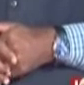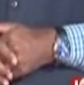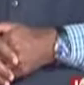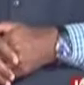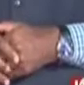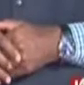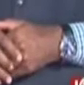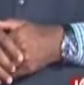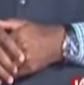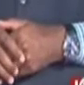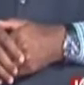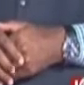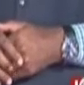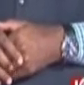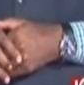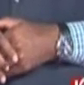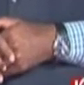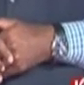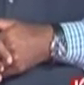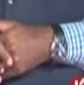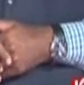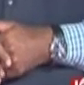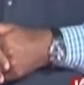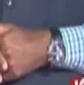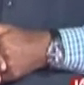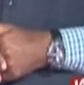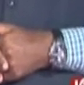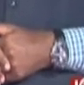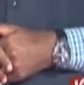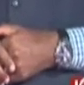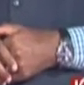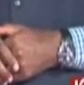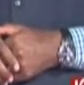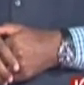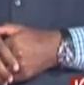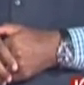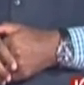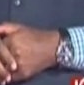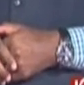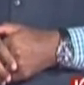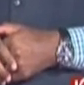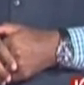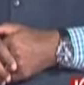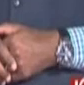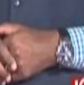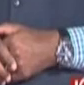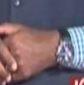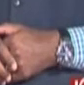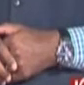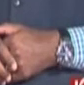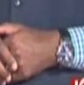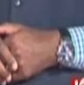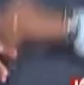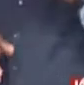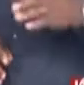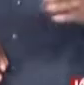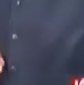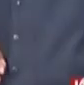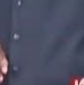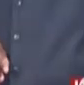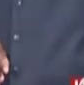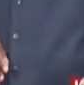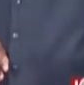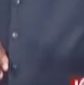already do know. The government says it will now be able to track where coronavirus patients are at any material moment in